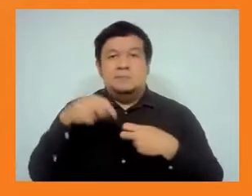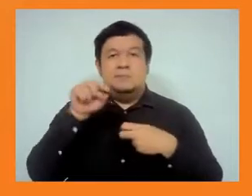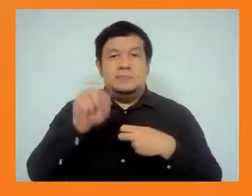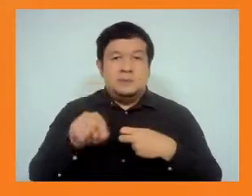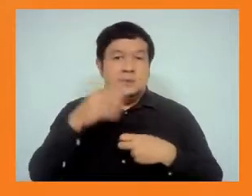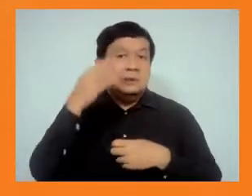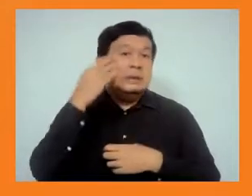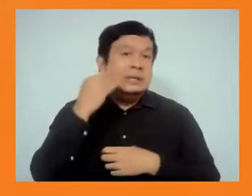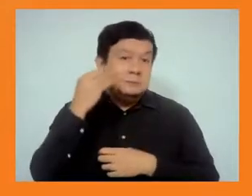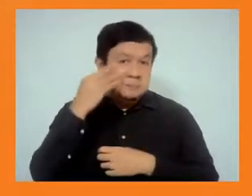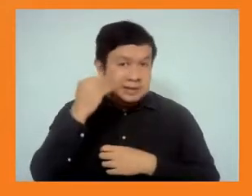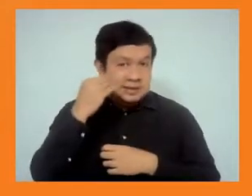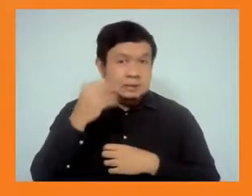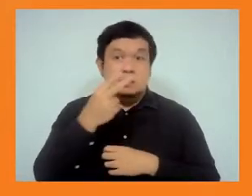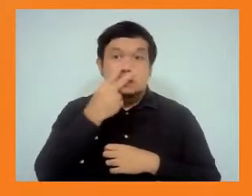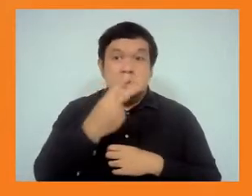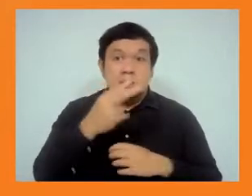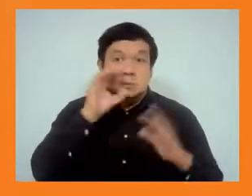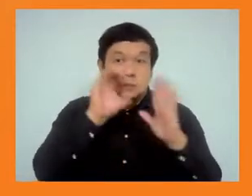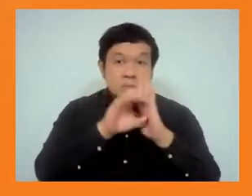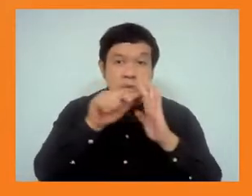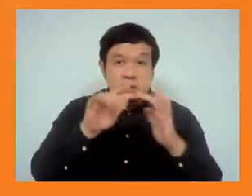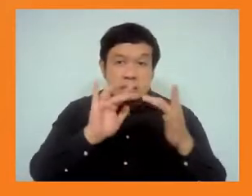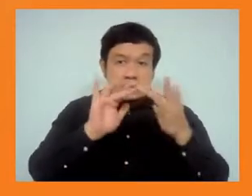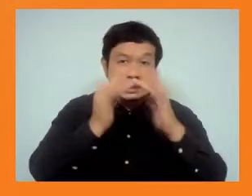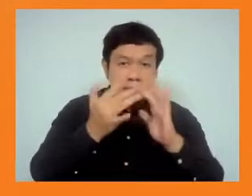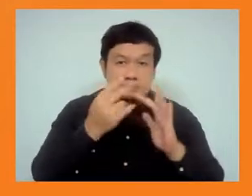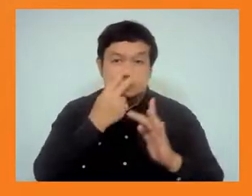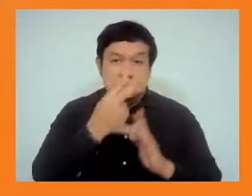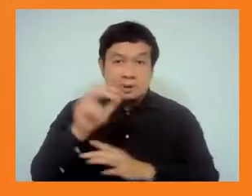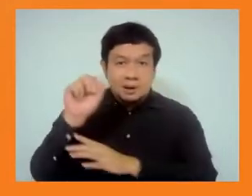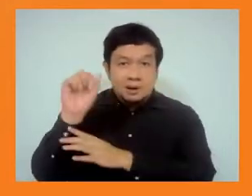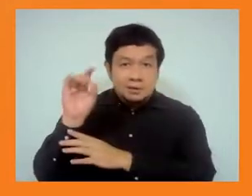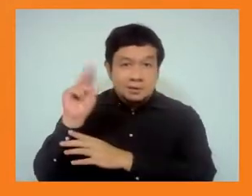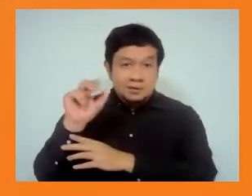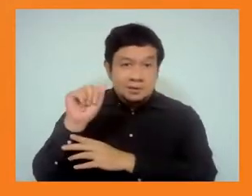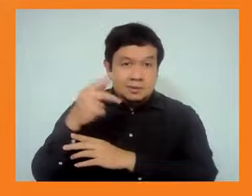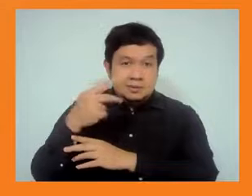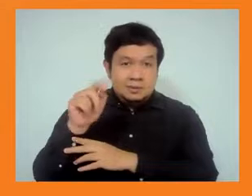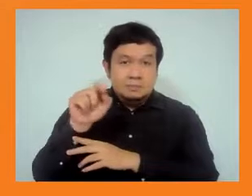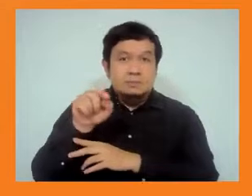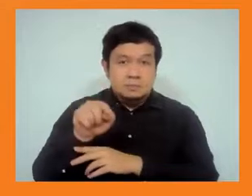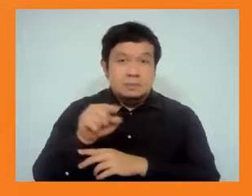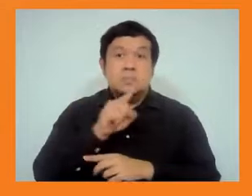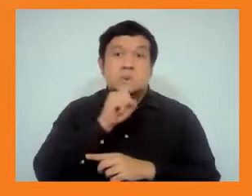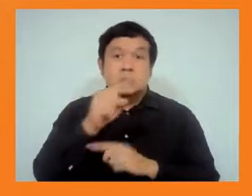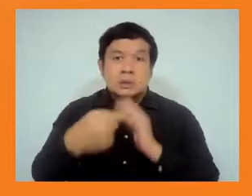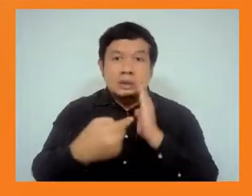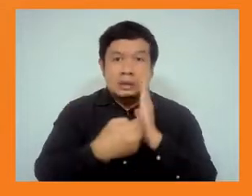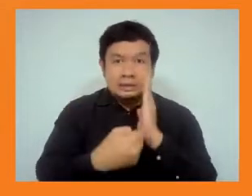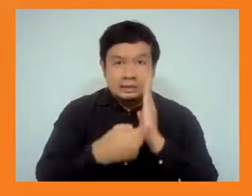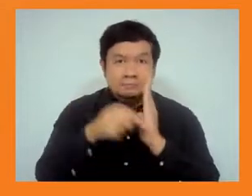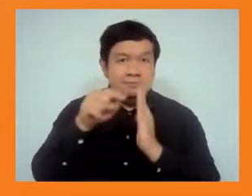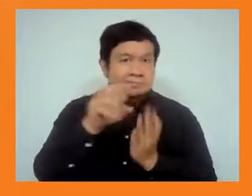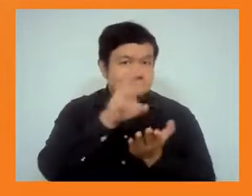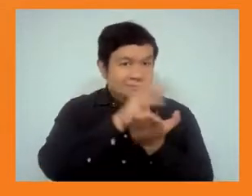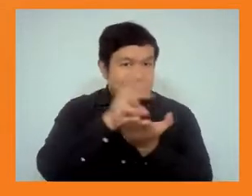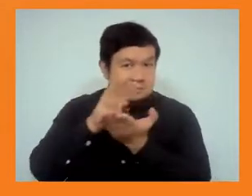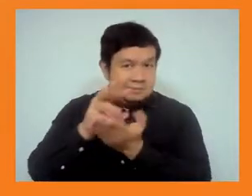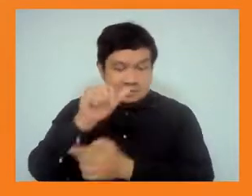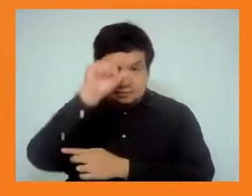in the morning session as well. Hopefully, we are going to get to some kind of a resolution by the end of all this. Fingers